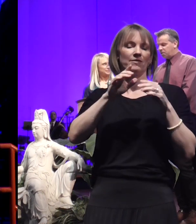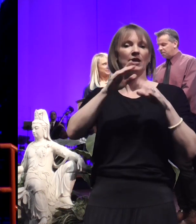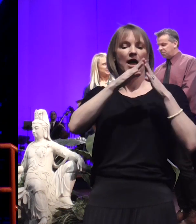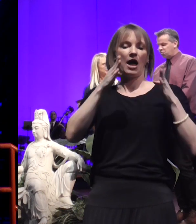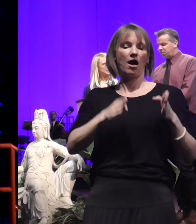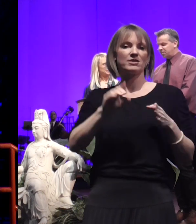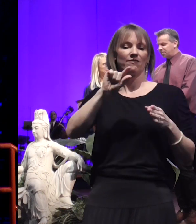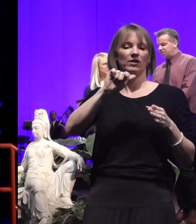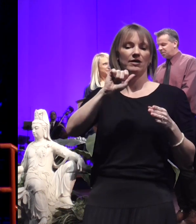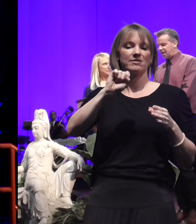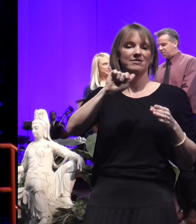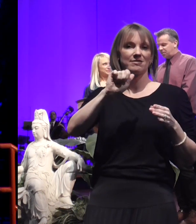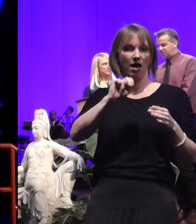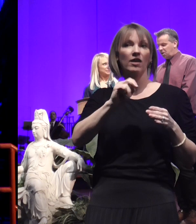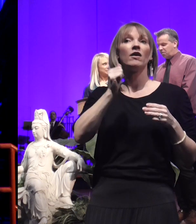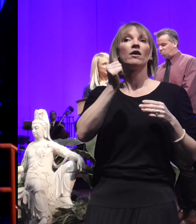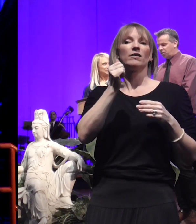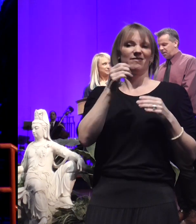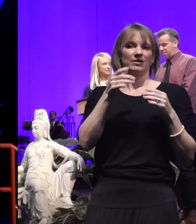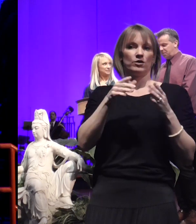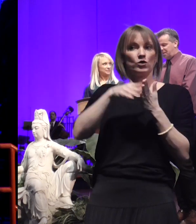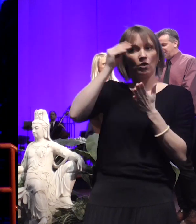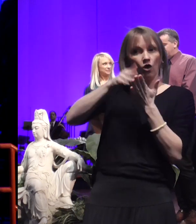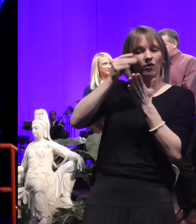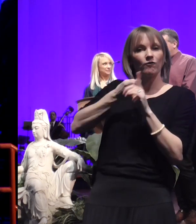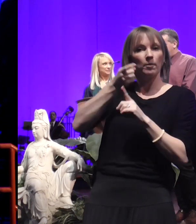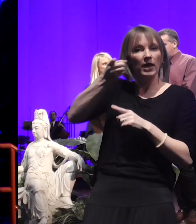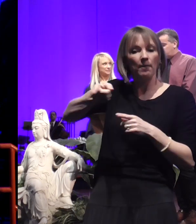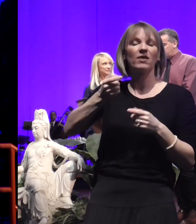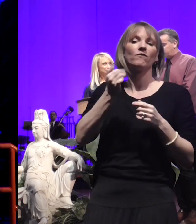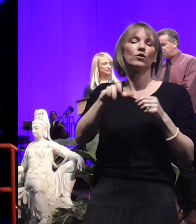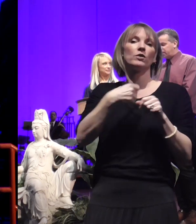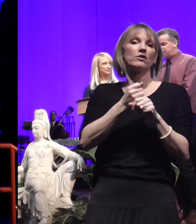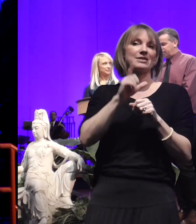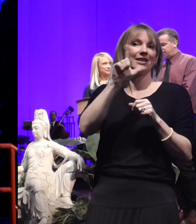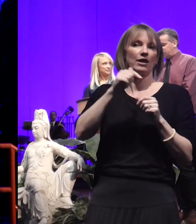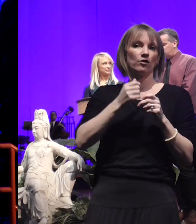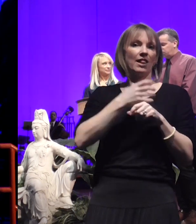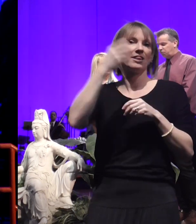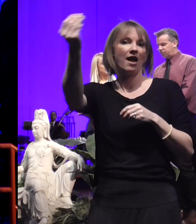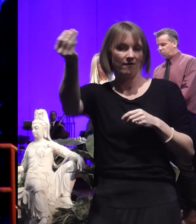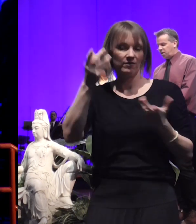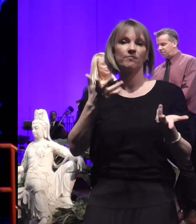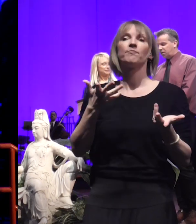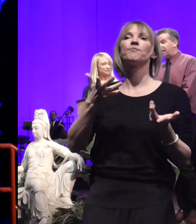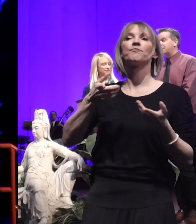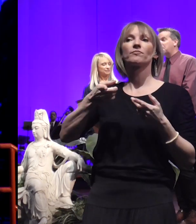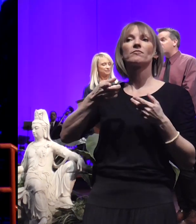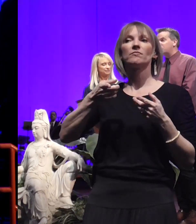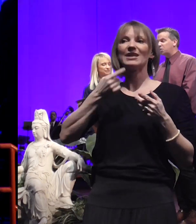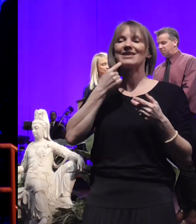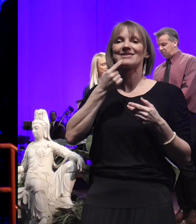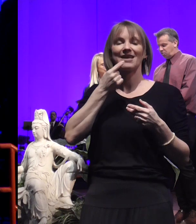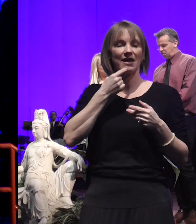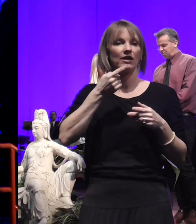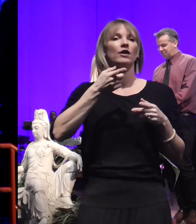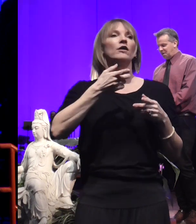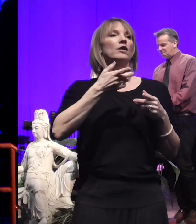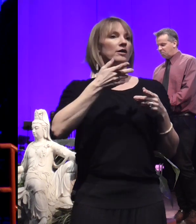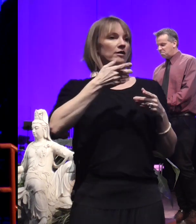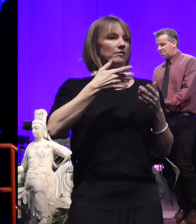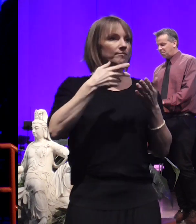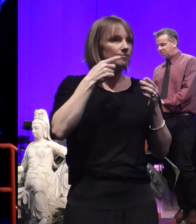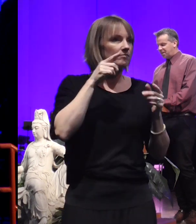he was departing a few years later, Gasan warned him, "Studying the truth speculatively is useful as a way of collecting preaching